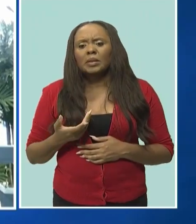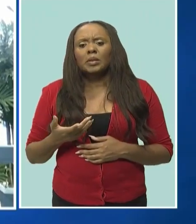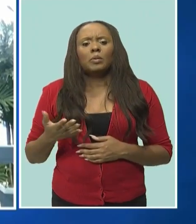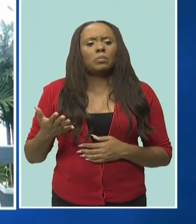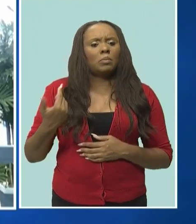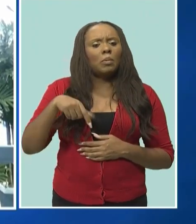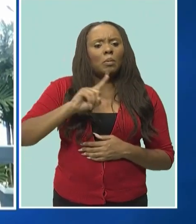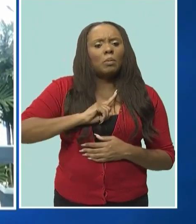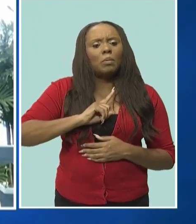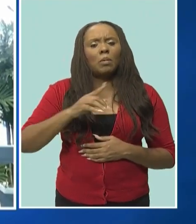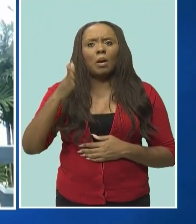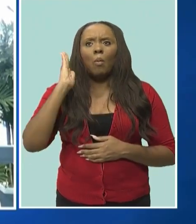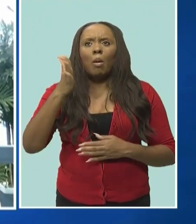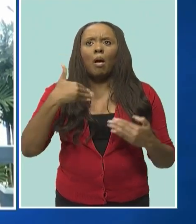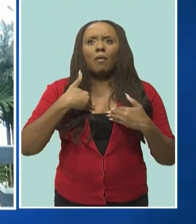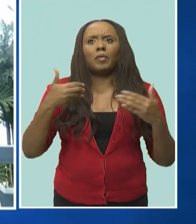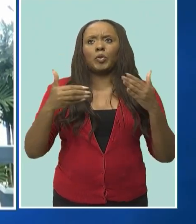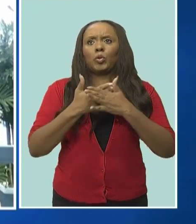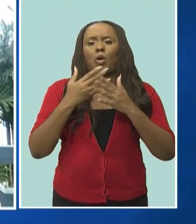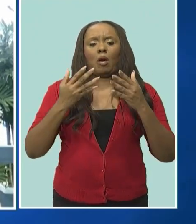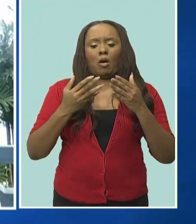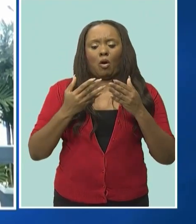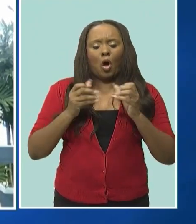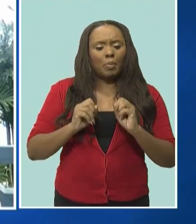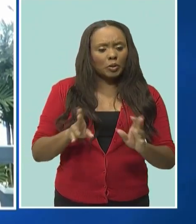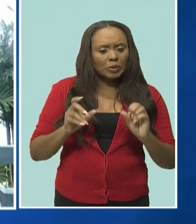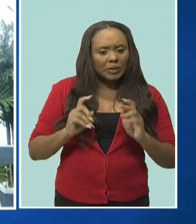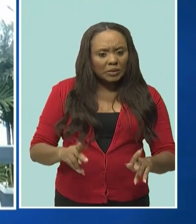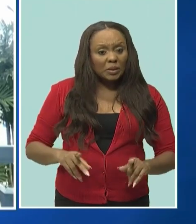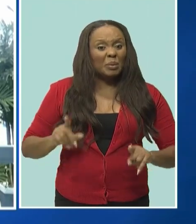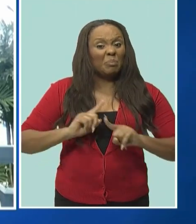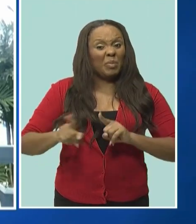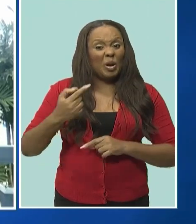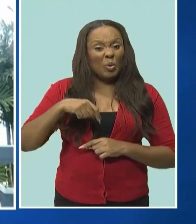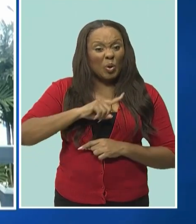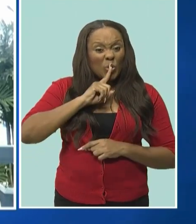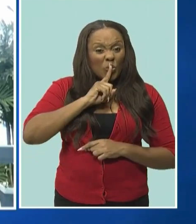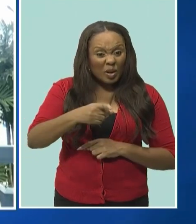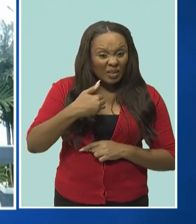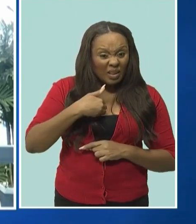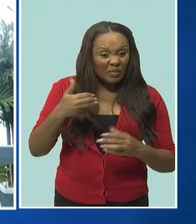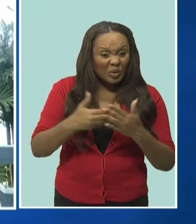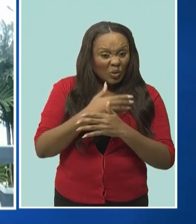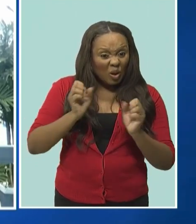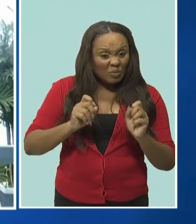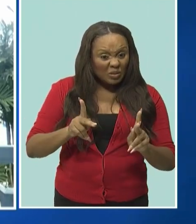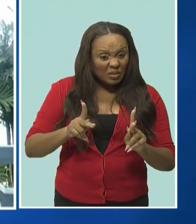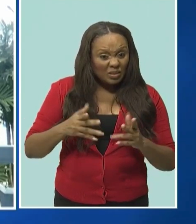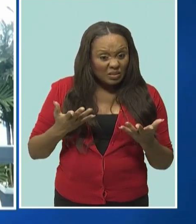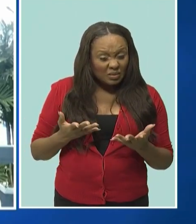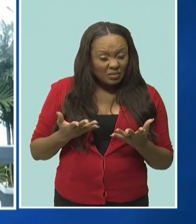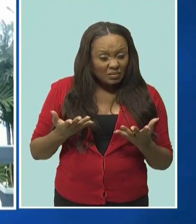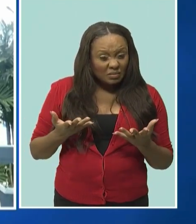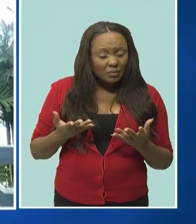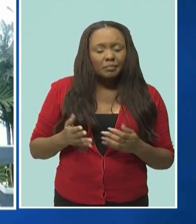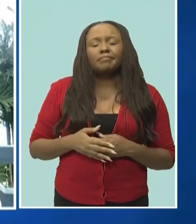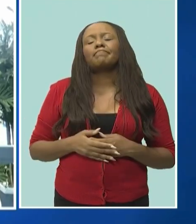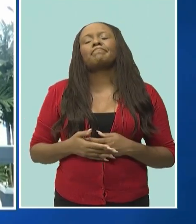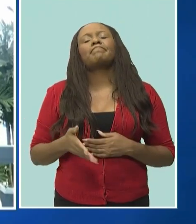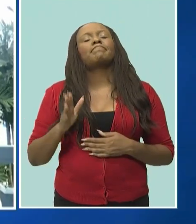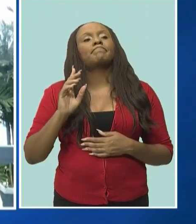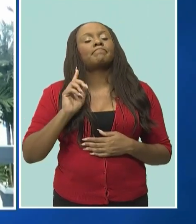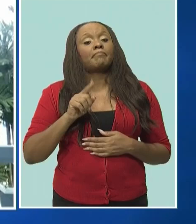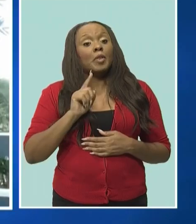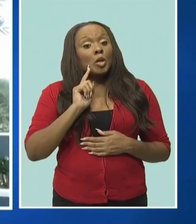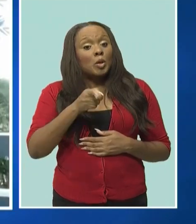new opportunities. But let me ask this. Are we getting those new opportunities and tapping into new markets yet? Well, as you saw